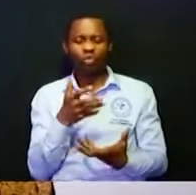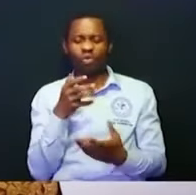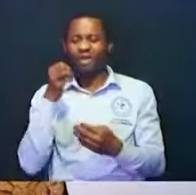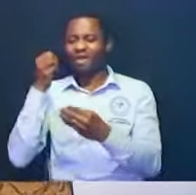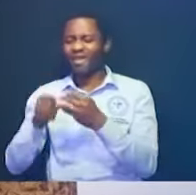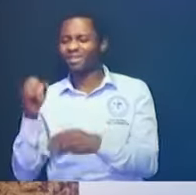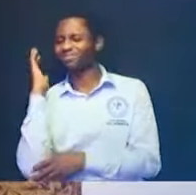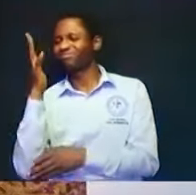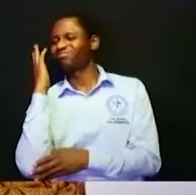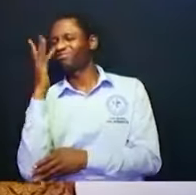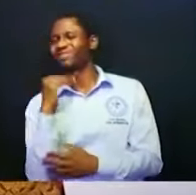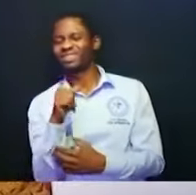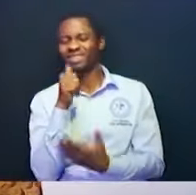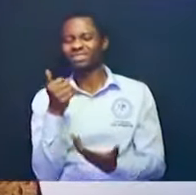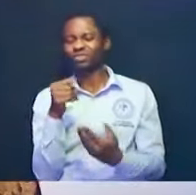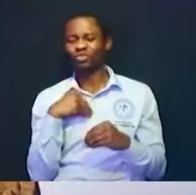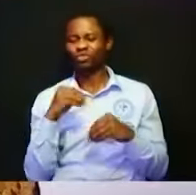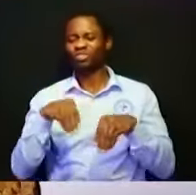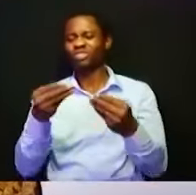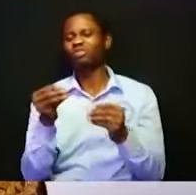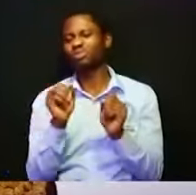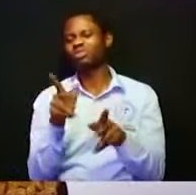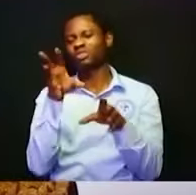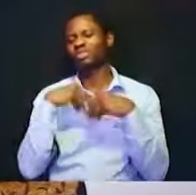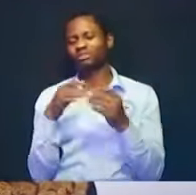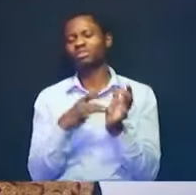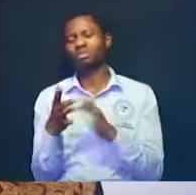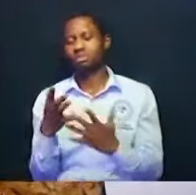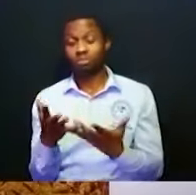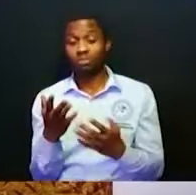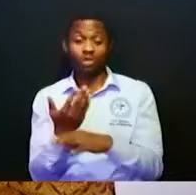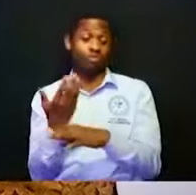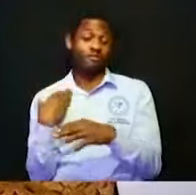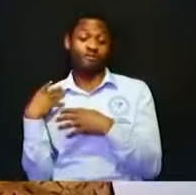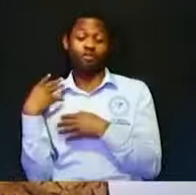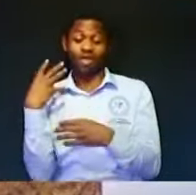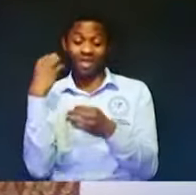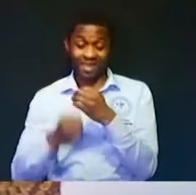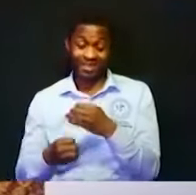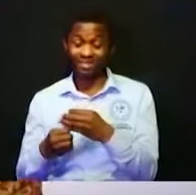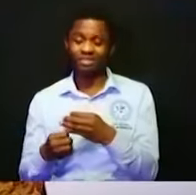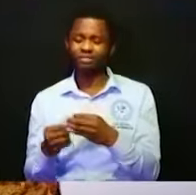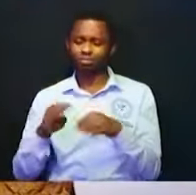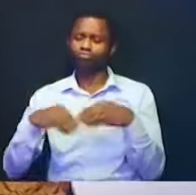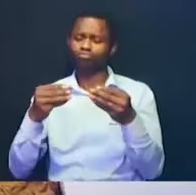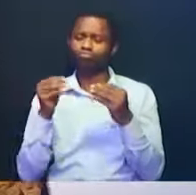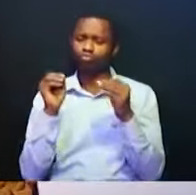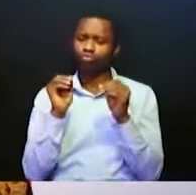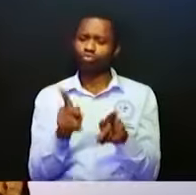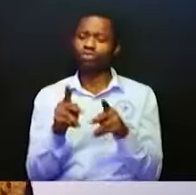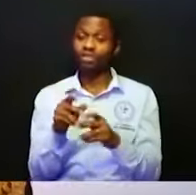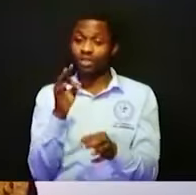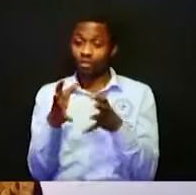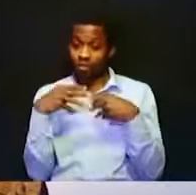pese ye de enkomo e be si ha. Now without giving the opportunity to accept Jesus as Lord. Bra, me ma wa kwenya ne se wo be fa Yesu ayo wura no kwa je. If you want to accept